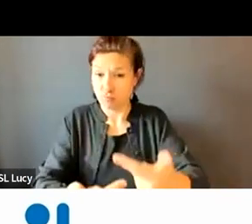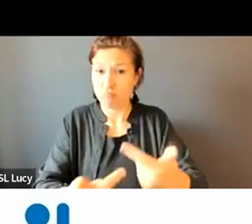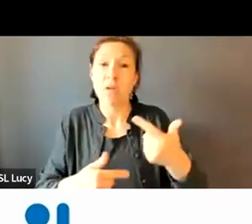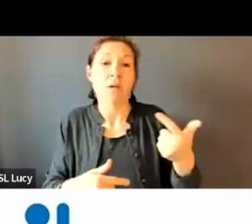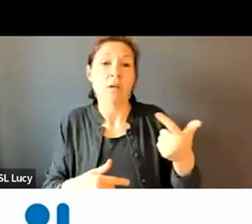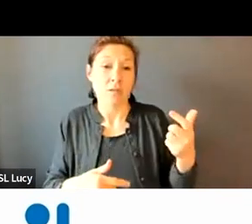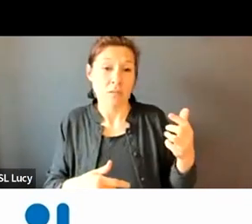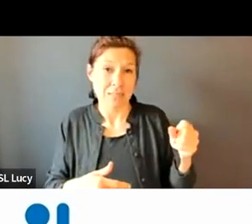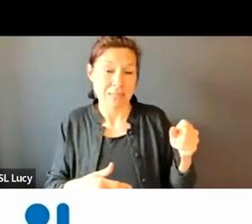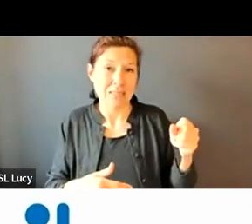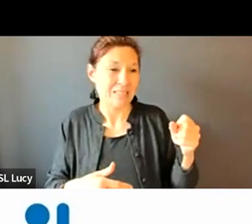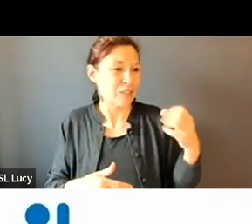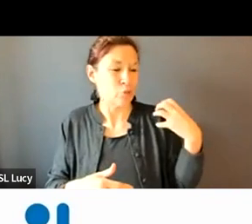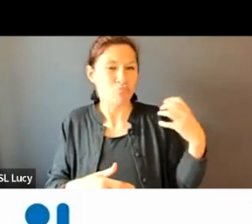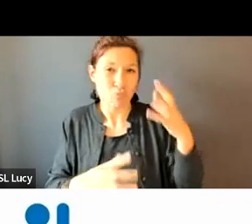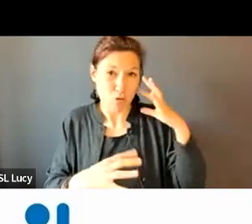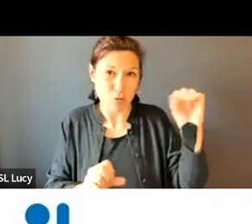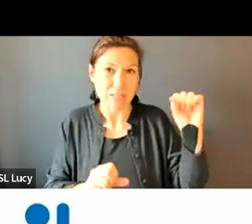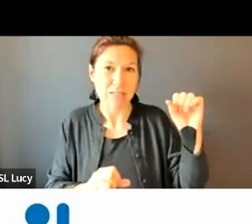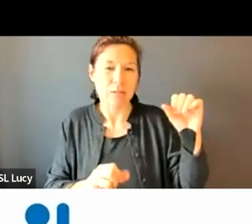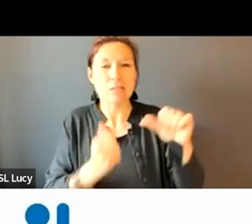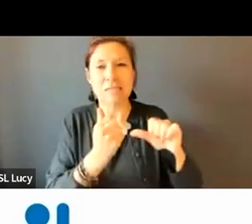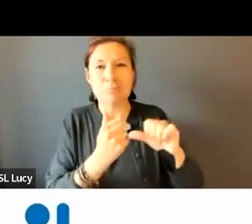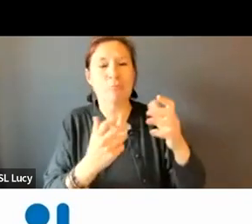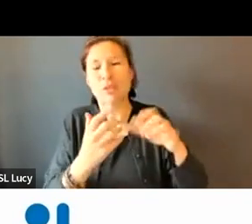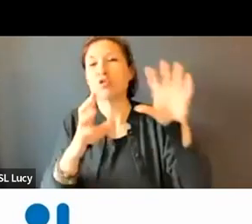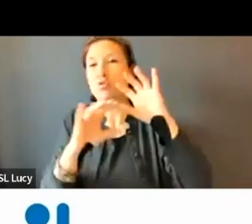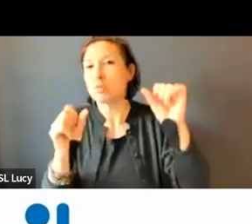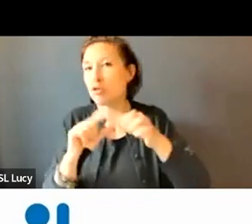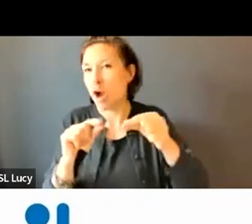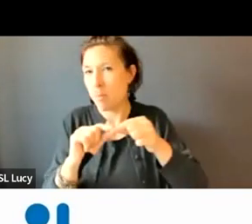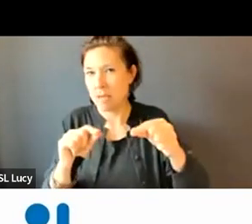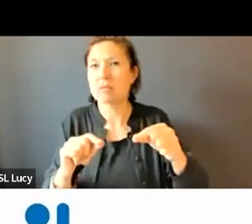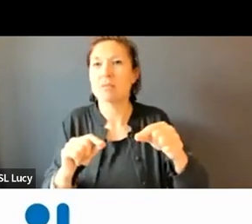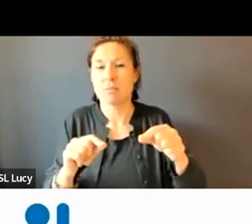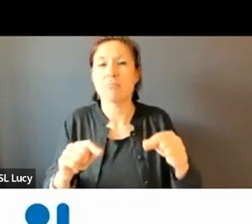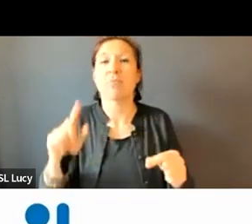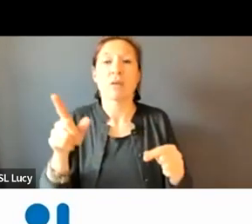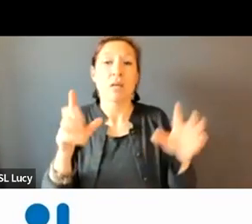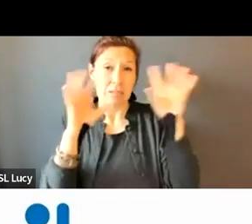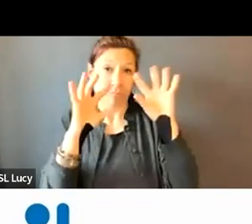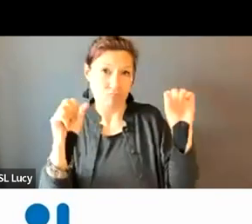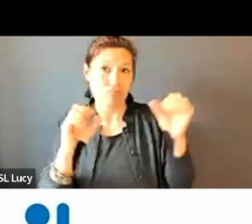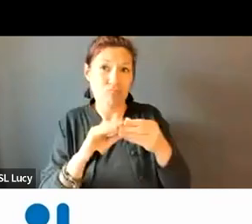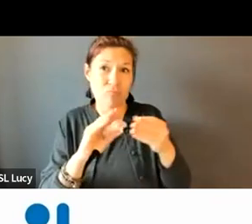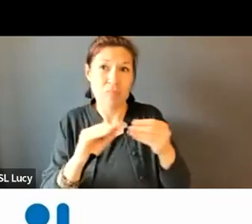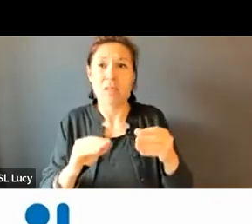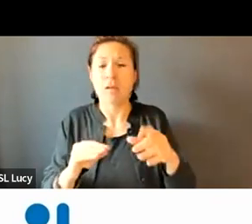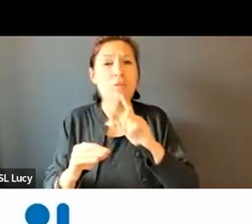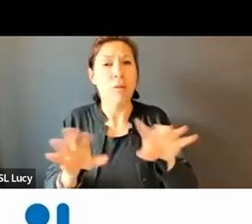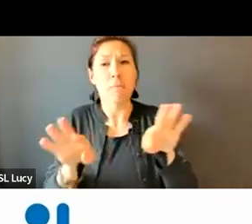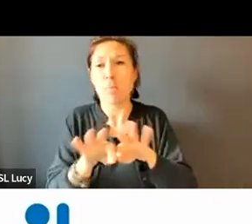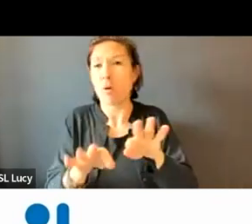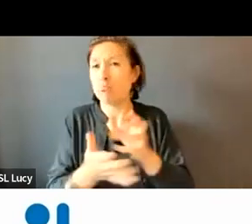for final comments thank you madam chair I'll be brief um it's important that we maximize every resource